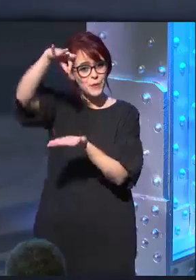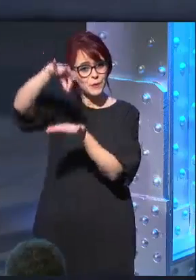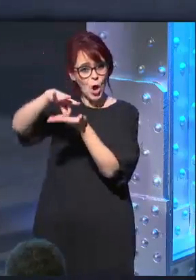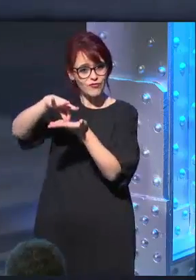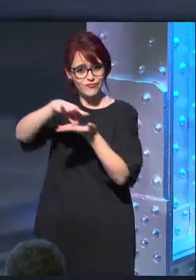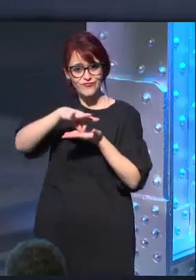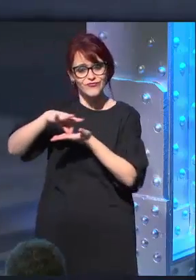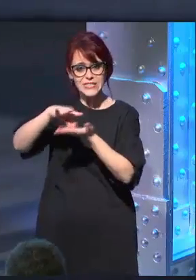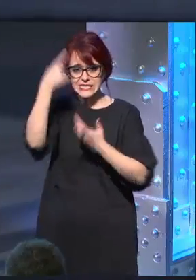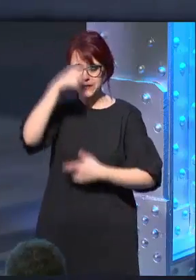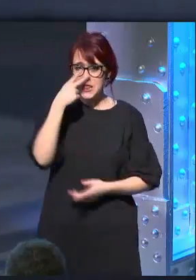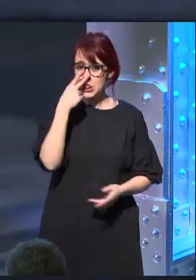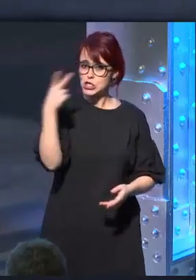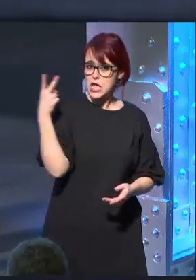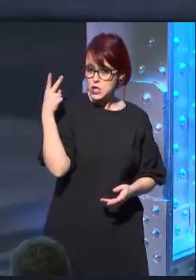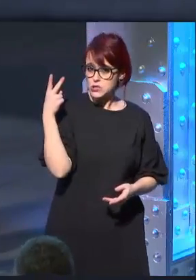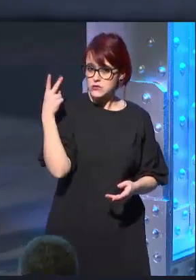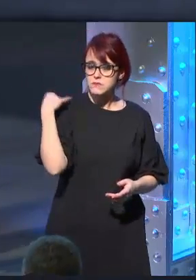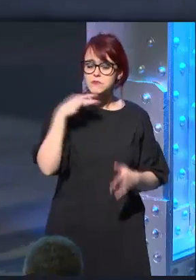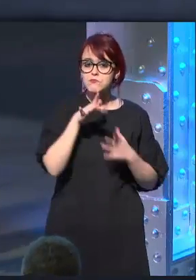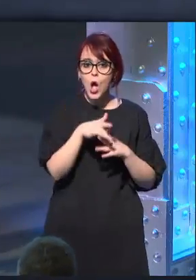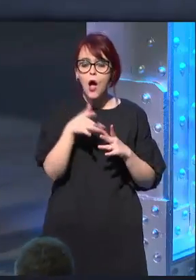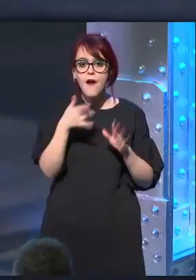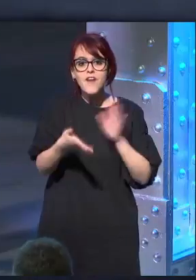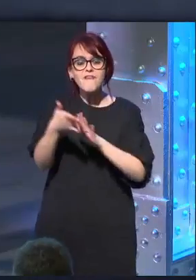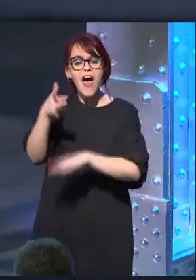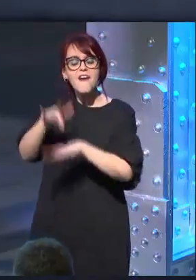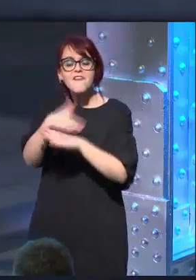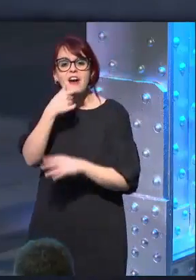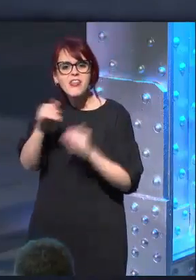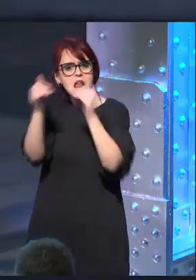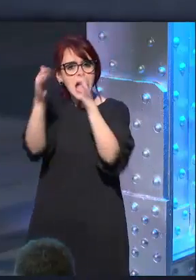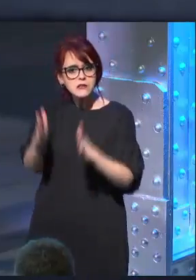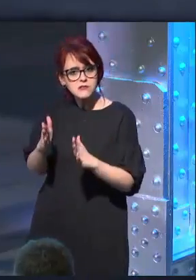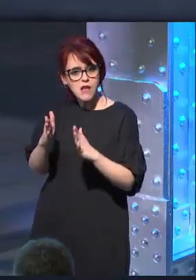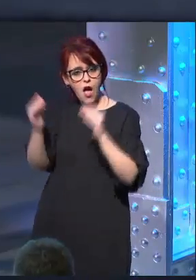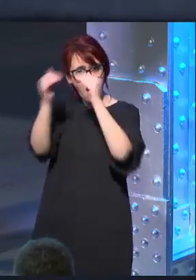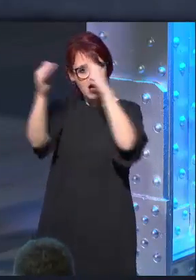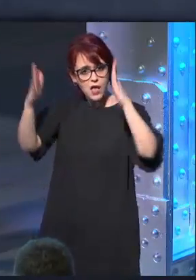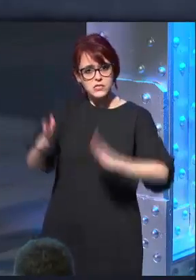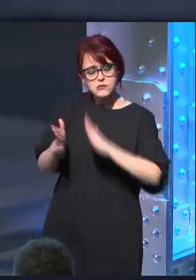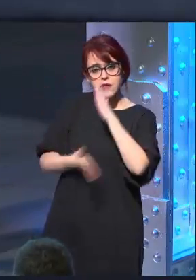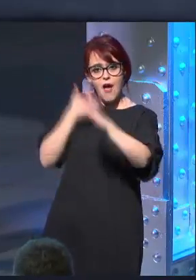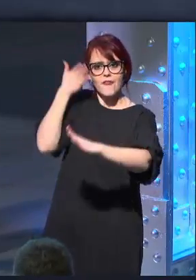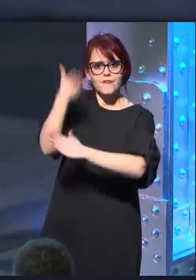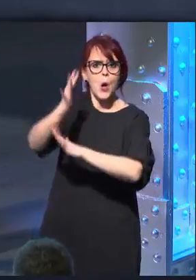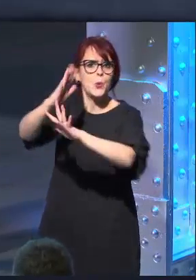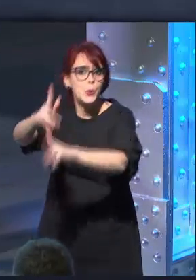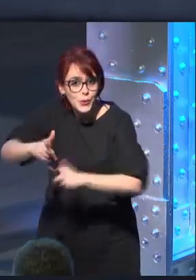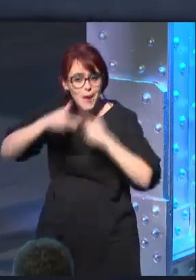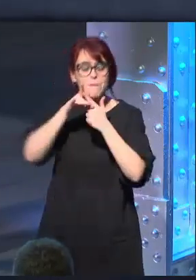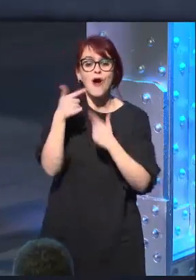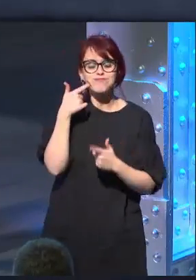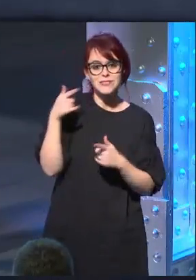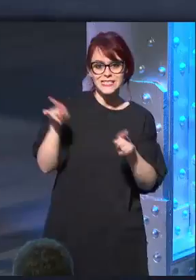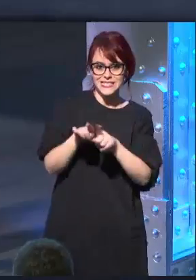the places where you are when you take the pictures and post them in Instagram, for instance, because a few years ago,